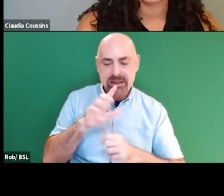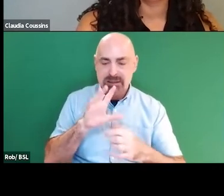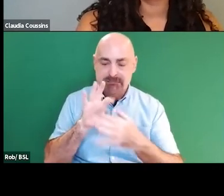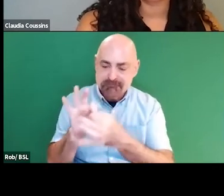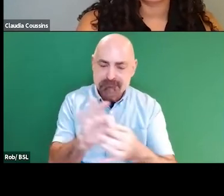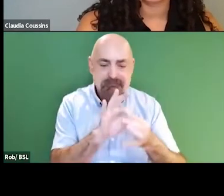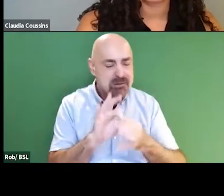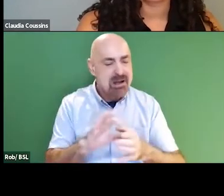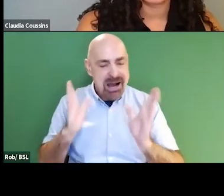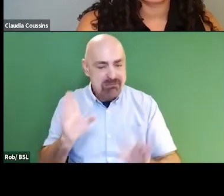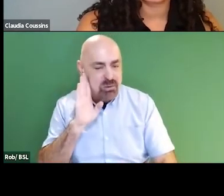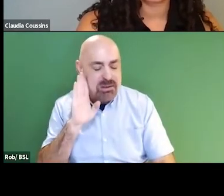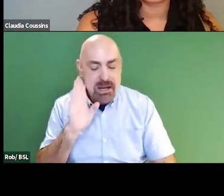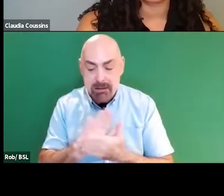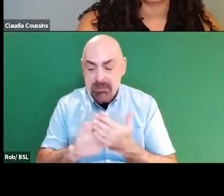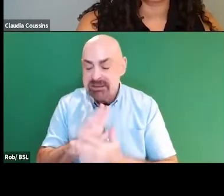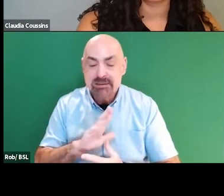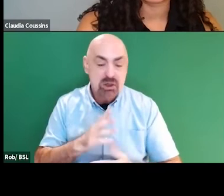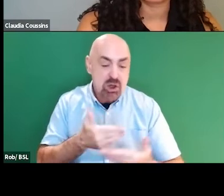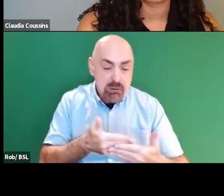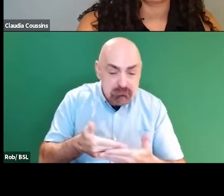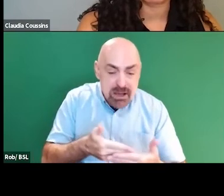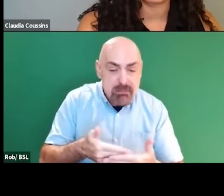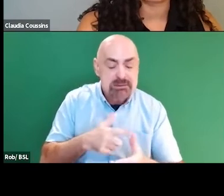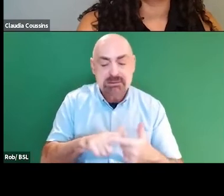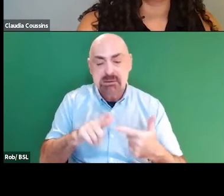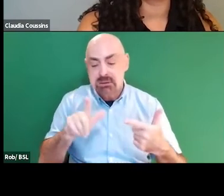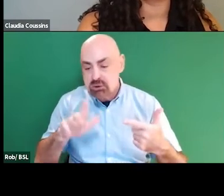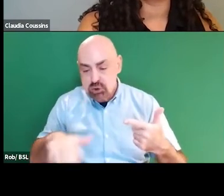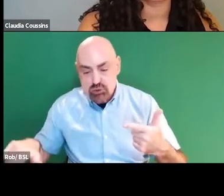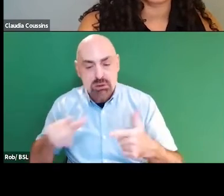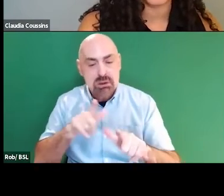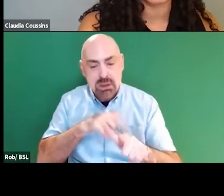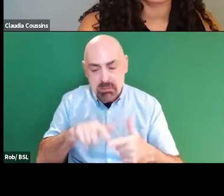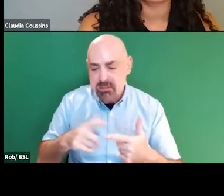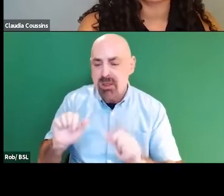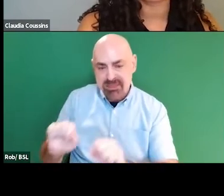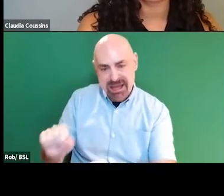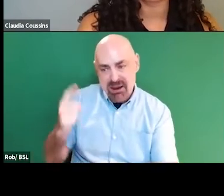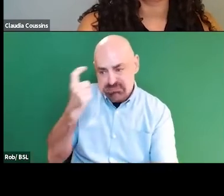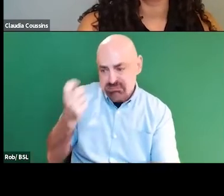structure, so that the voice of infants, children, young people, and families remains central to our work.